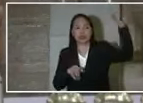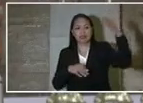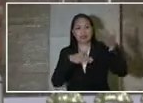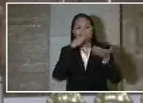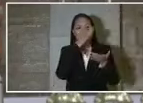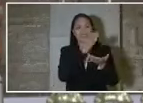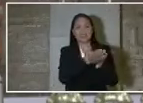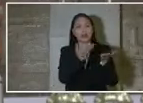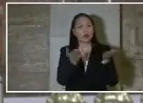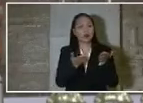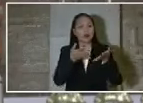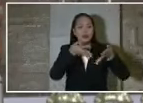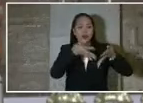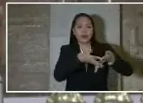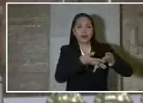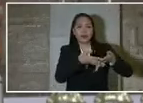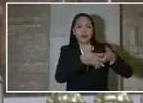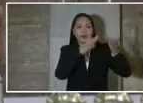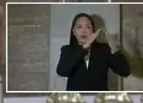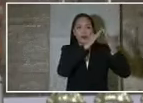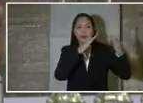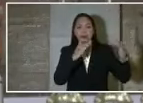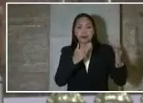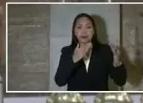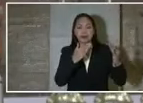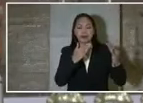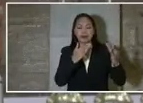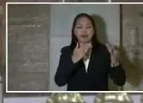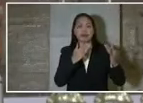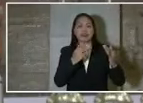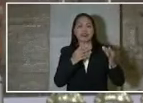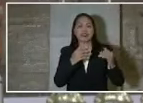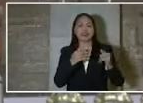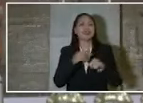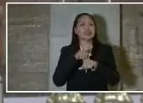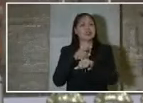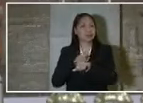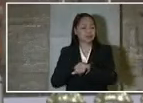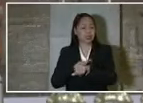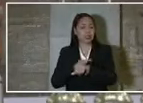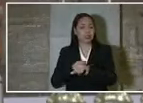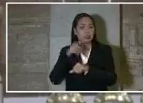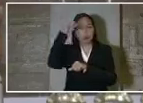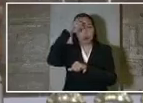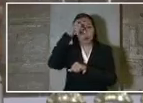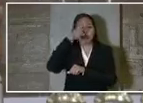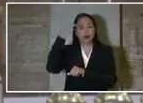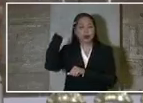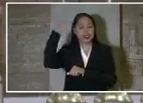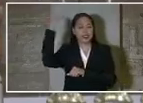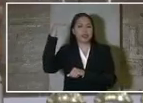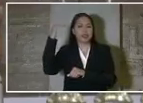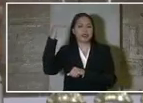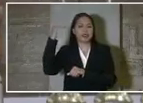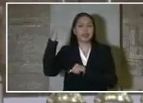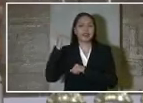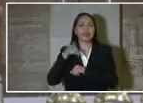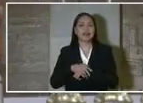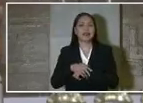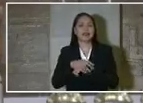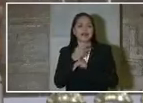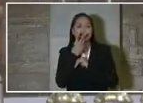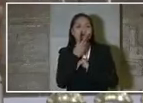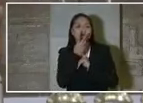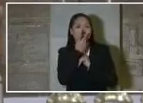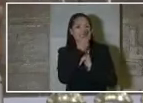where the manger was, at that time, the Magi have already